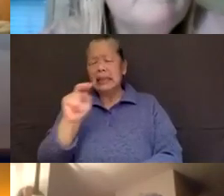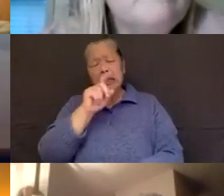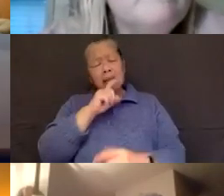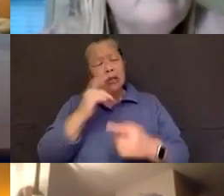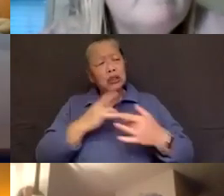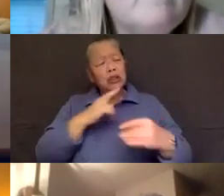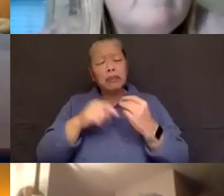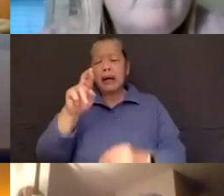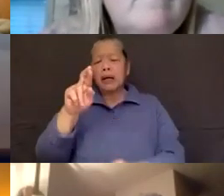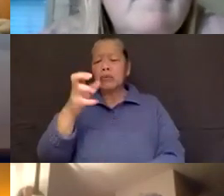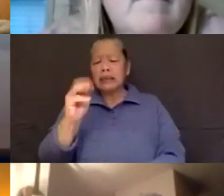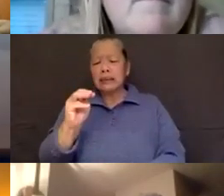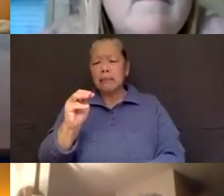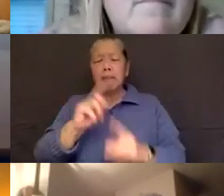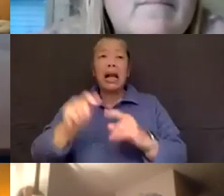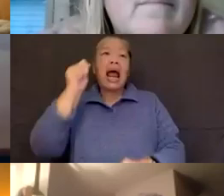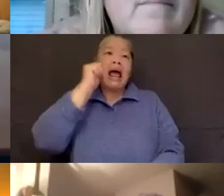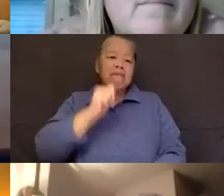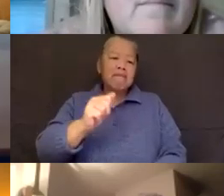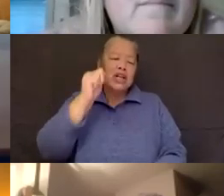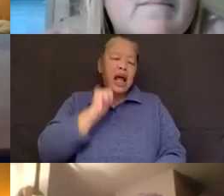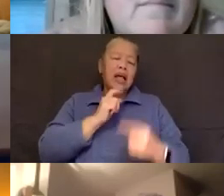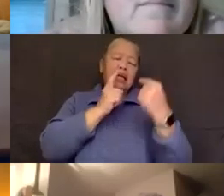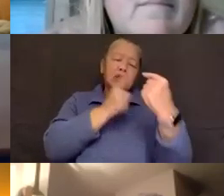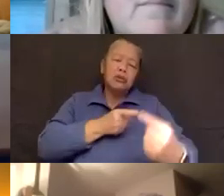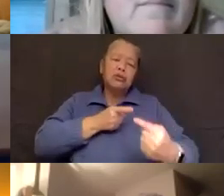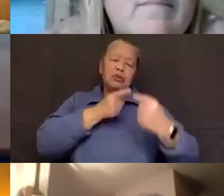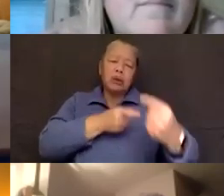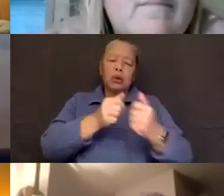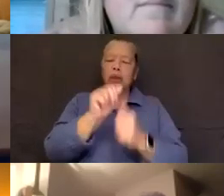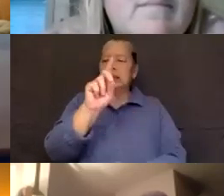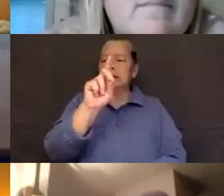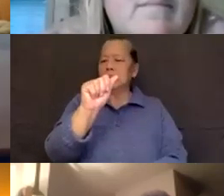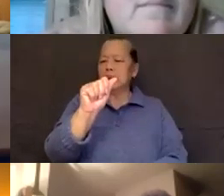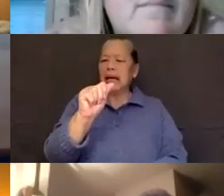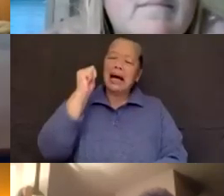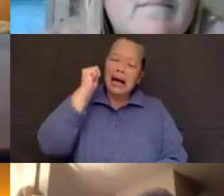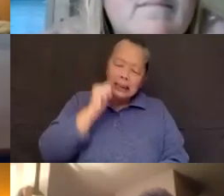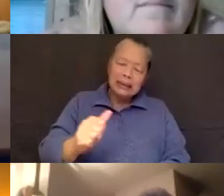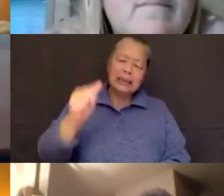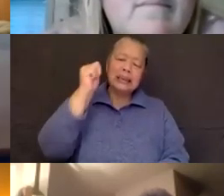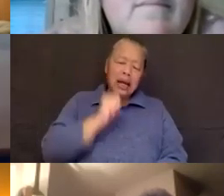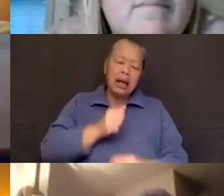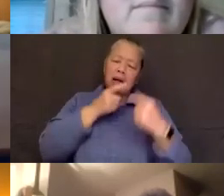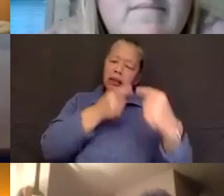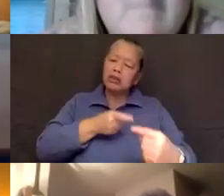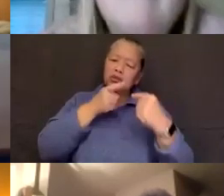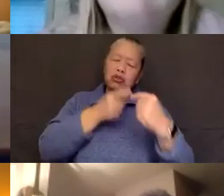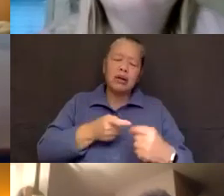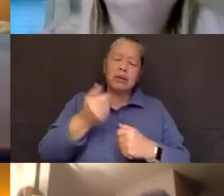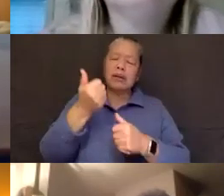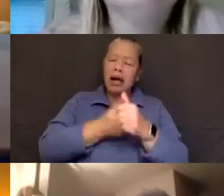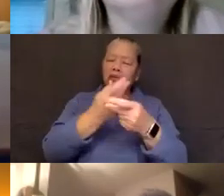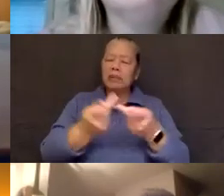they fight the disabilities. Mm-hmm. That's been their daily battle everywhere they've gone. And it's not the